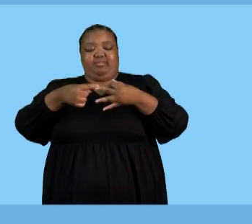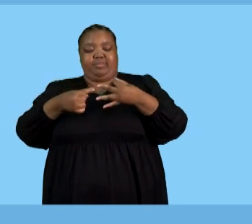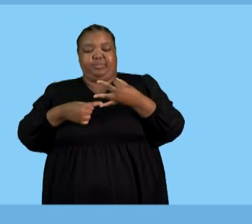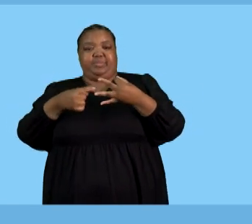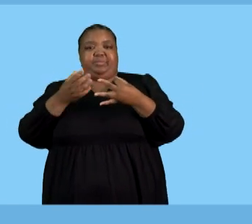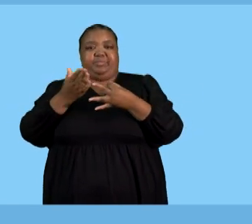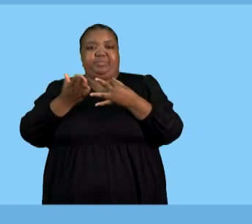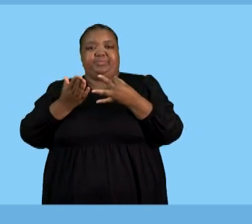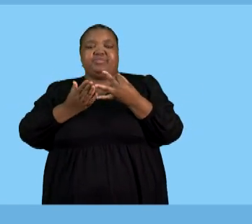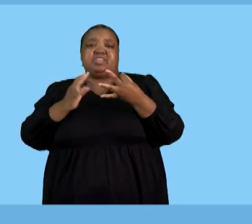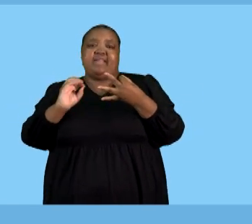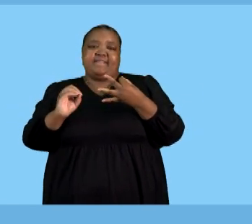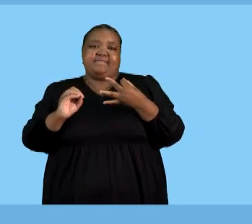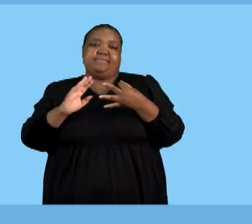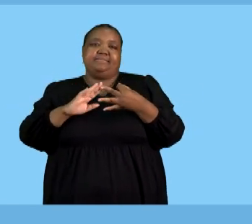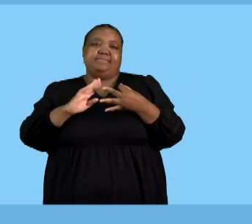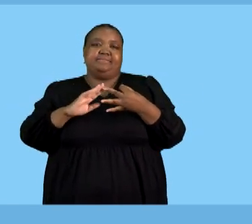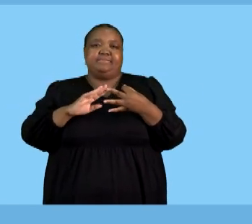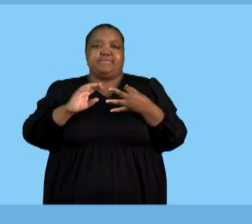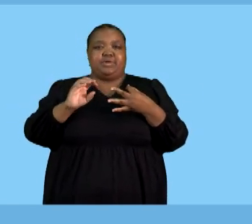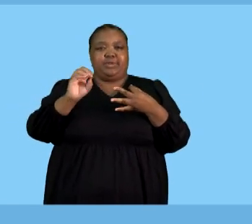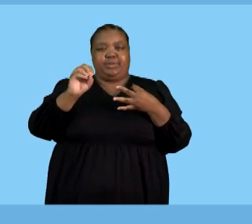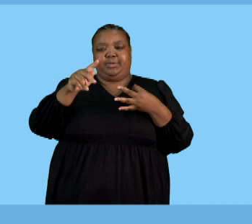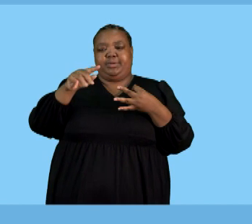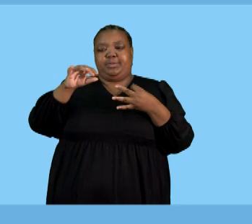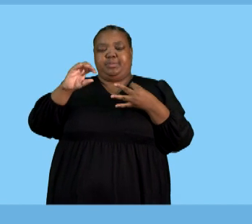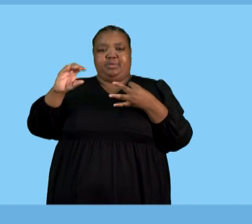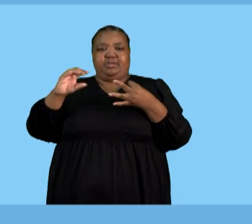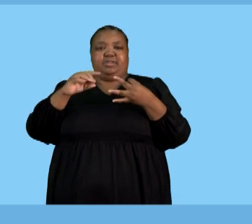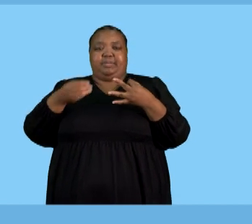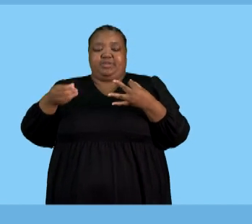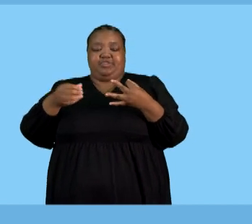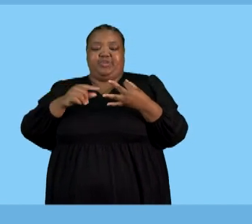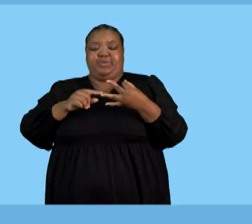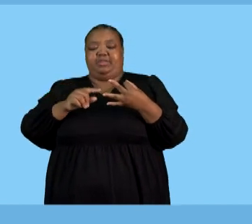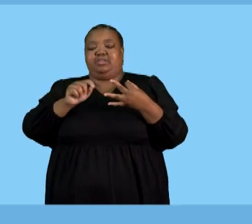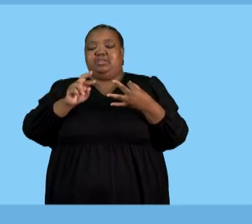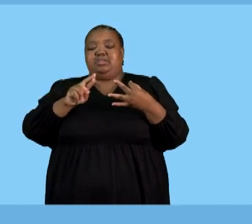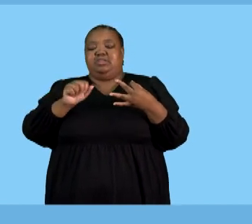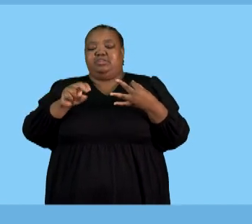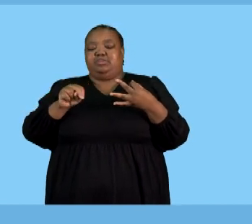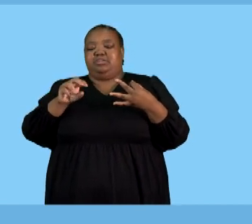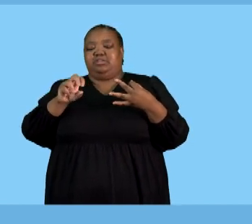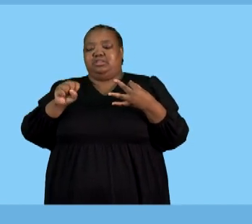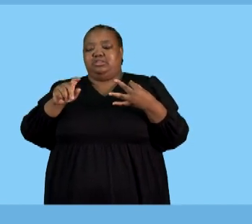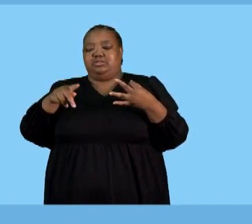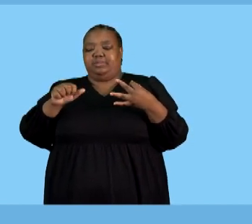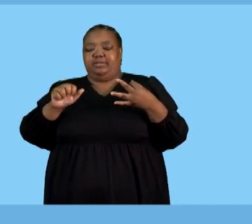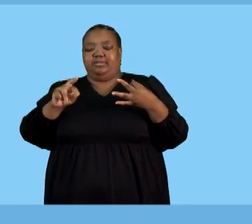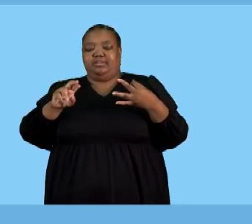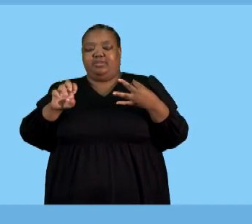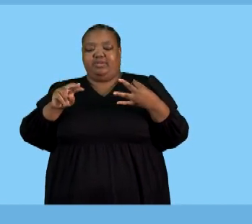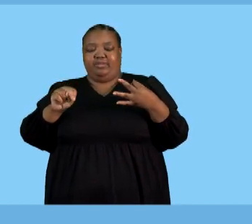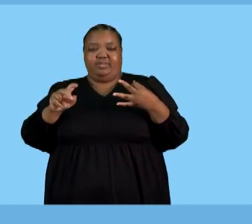be one of three rather, that we can either have an opaque material, we can have a transparent material, or we can also have a